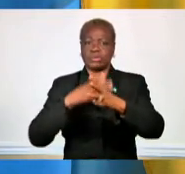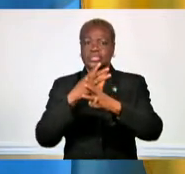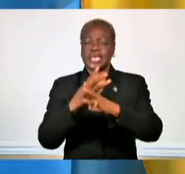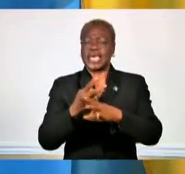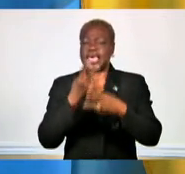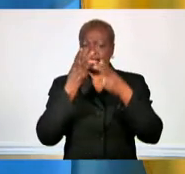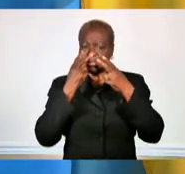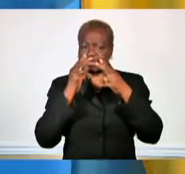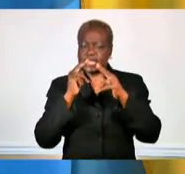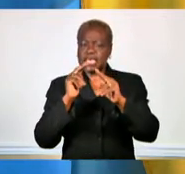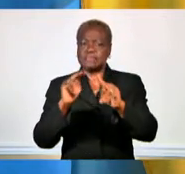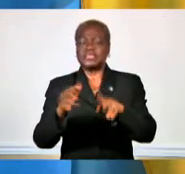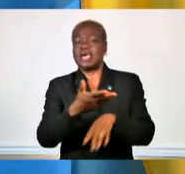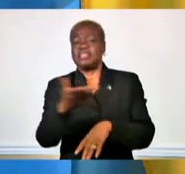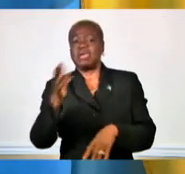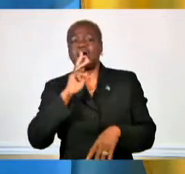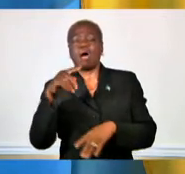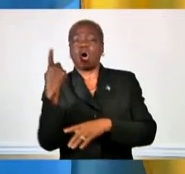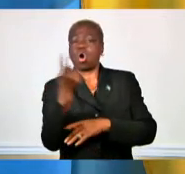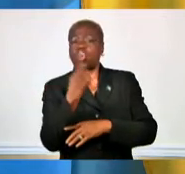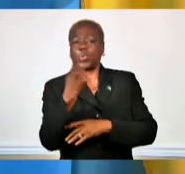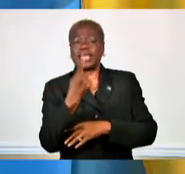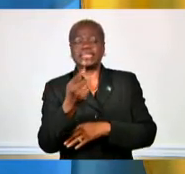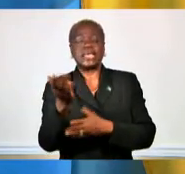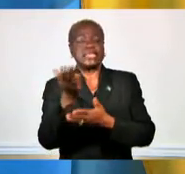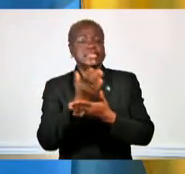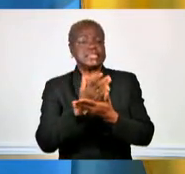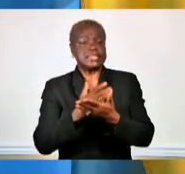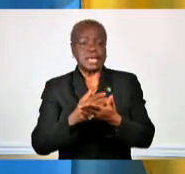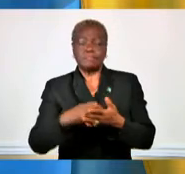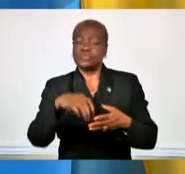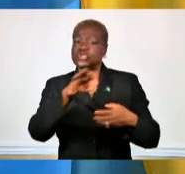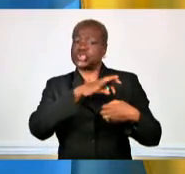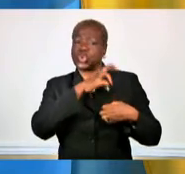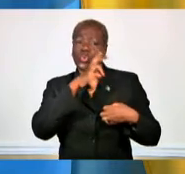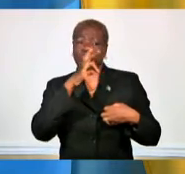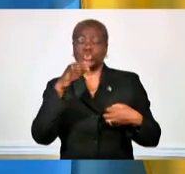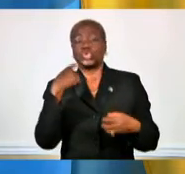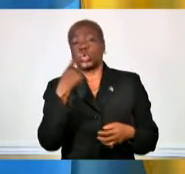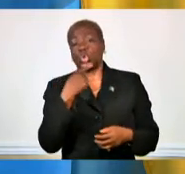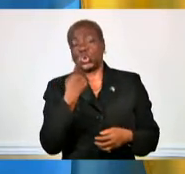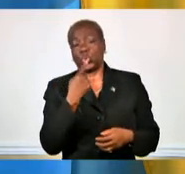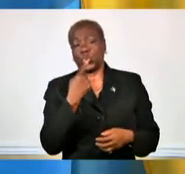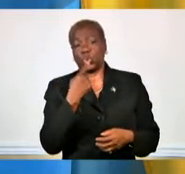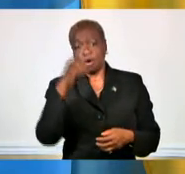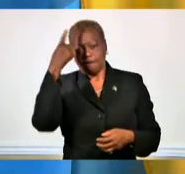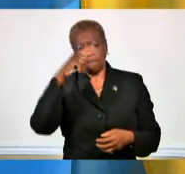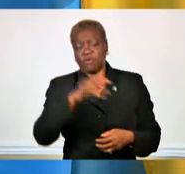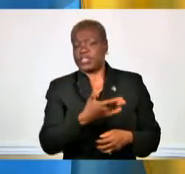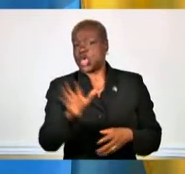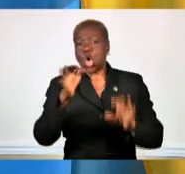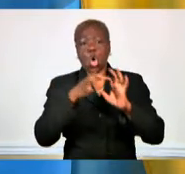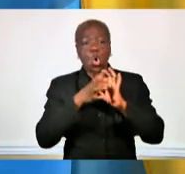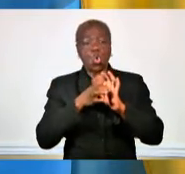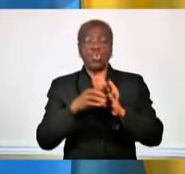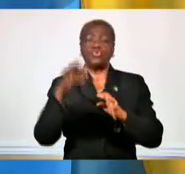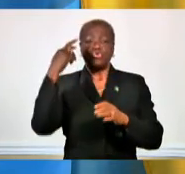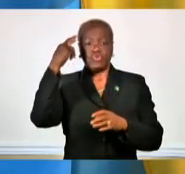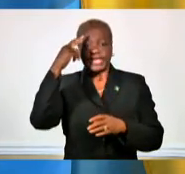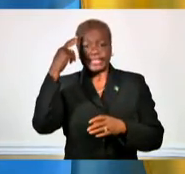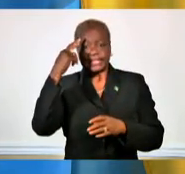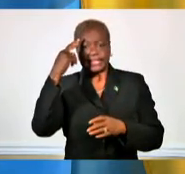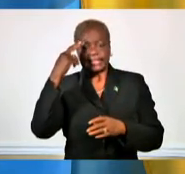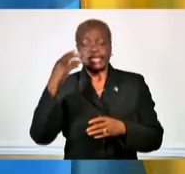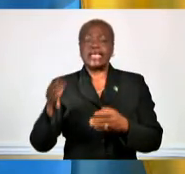seems there are always some contrary souls who, for their own reasons,